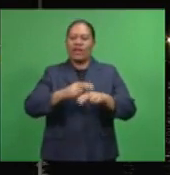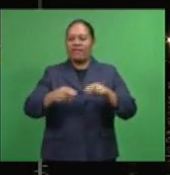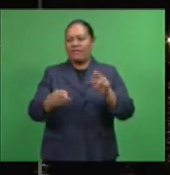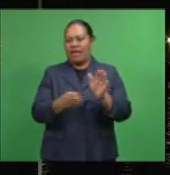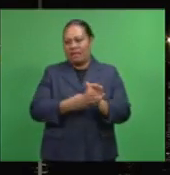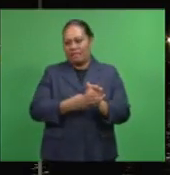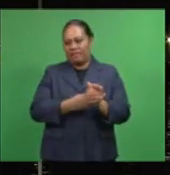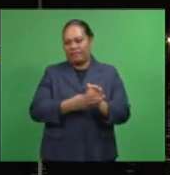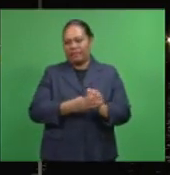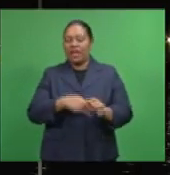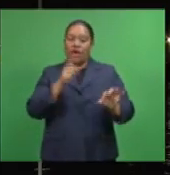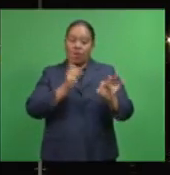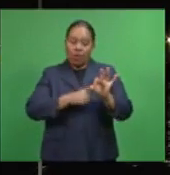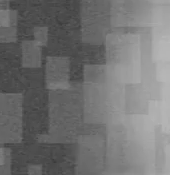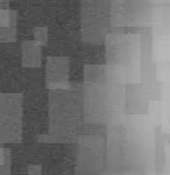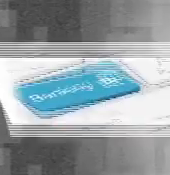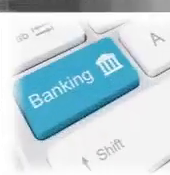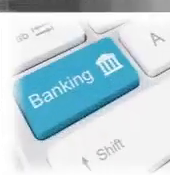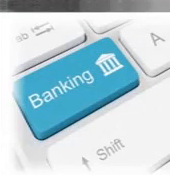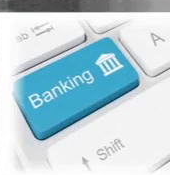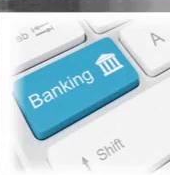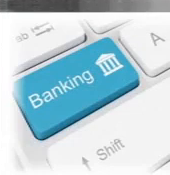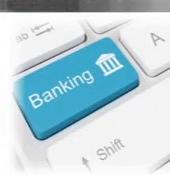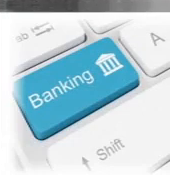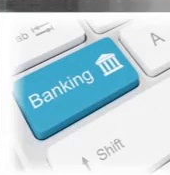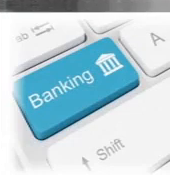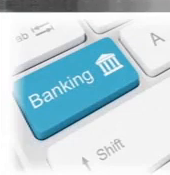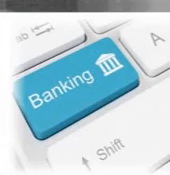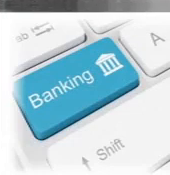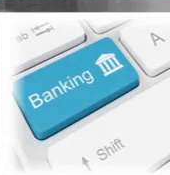FM. Our poll question, we're asking,